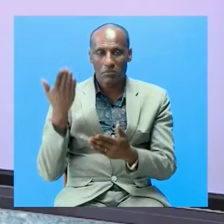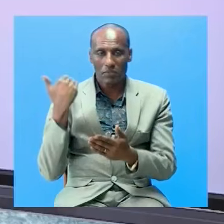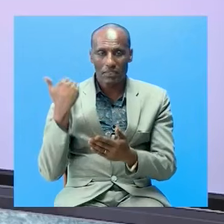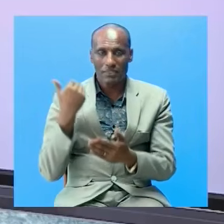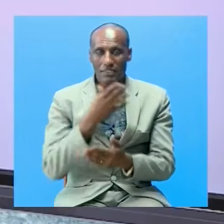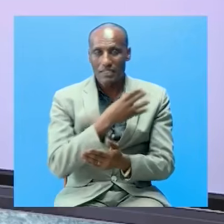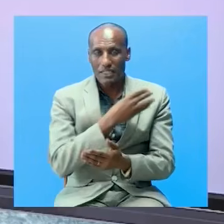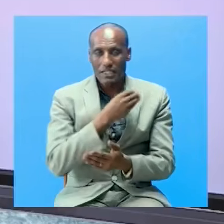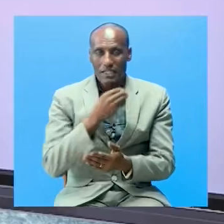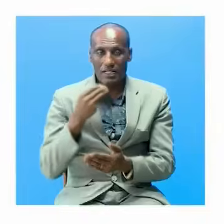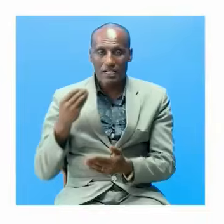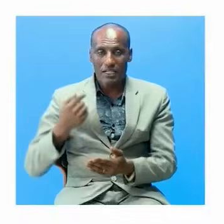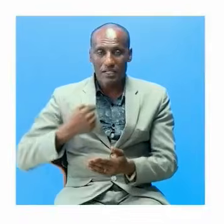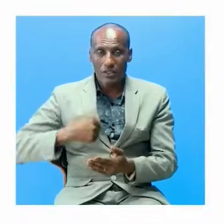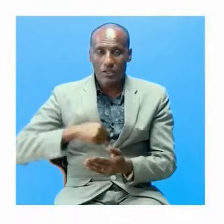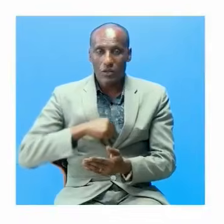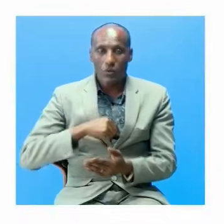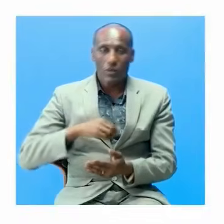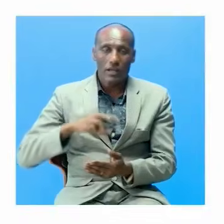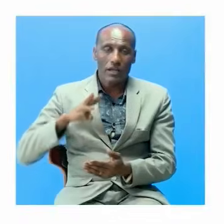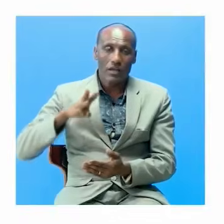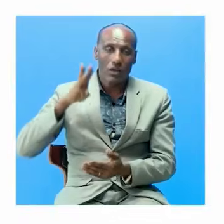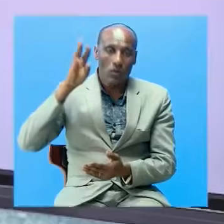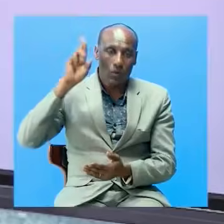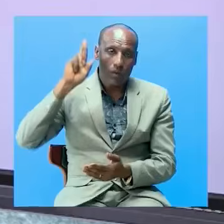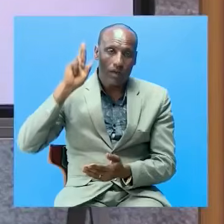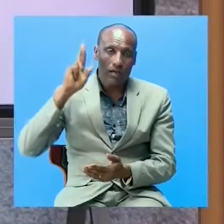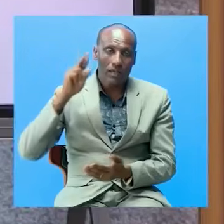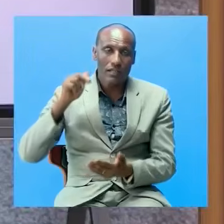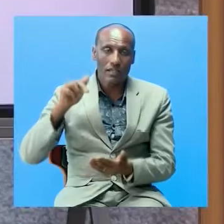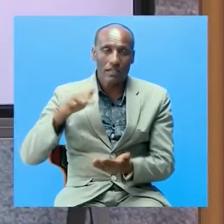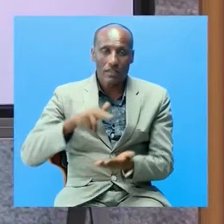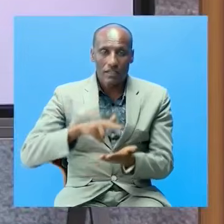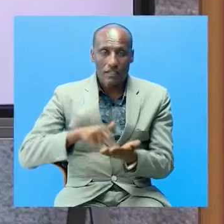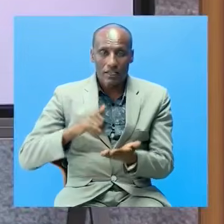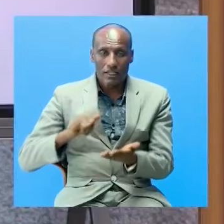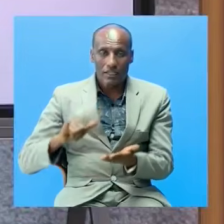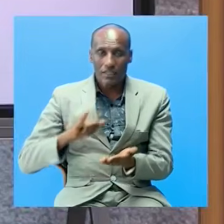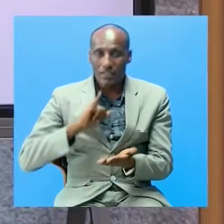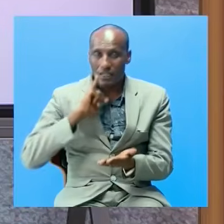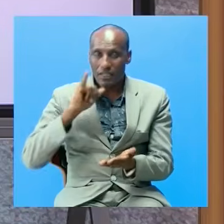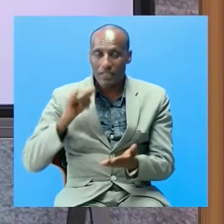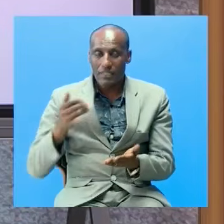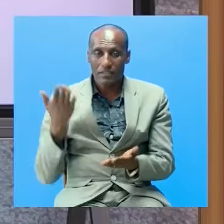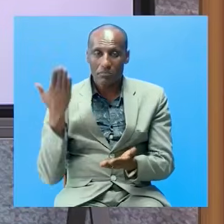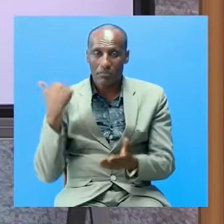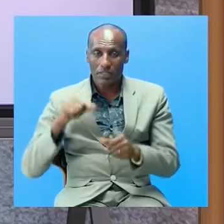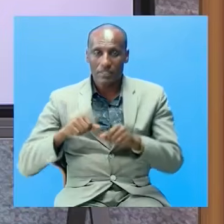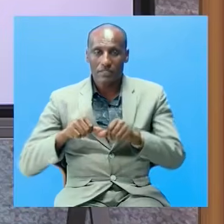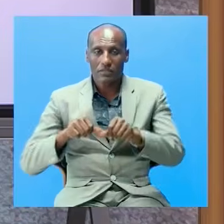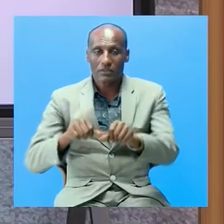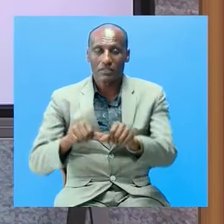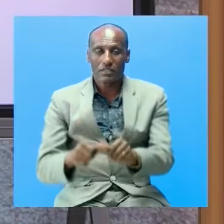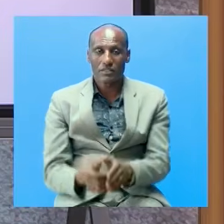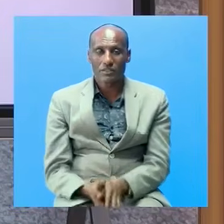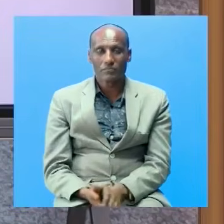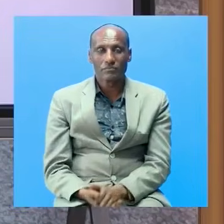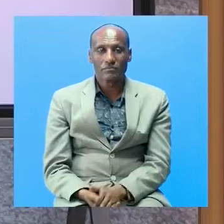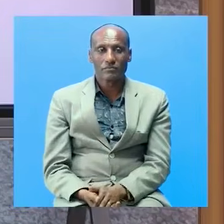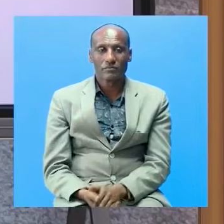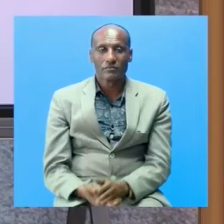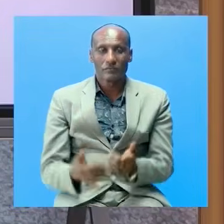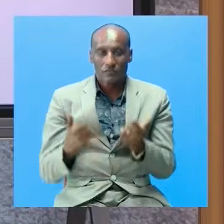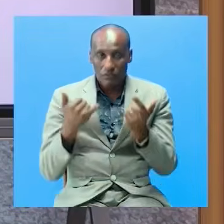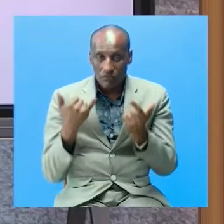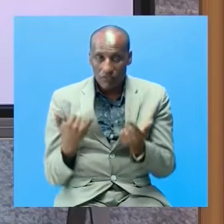the middle, we use the conjunction while. Now, do you remember what we have said, how and when to use